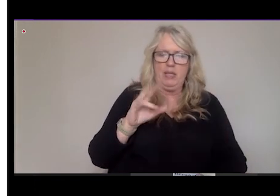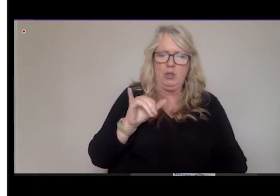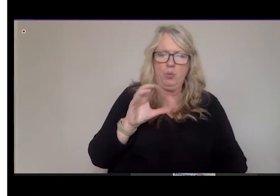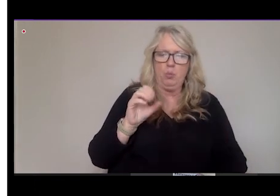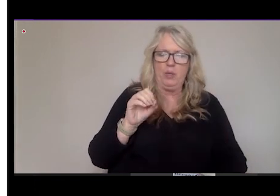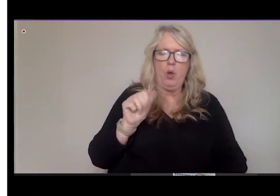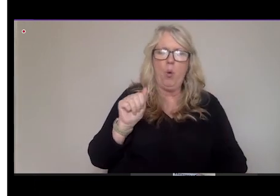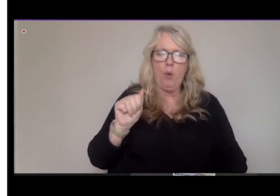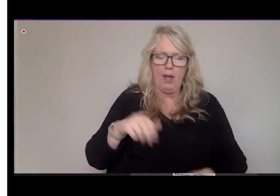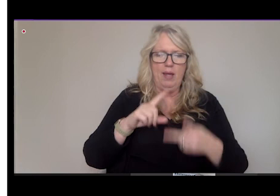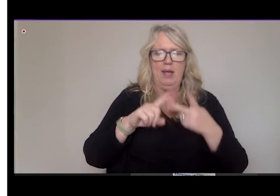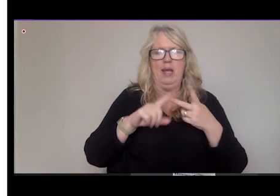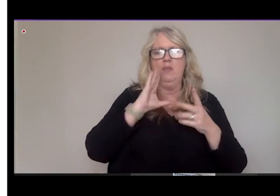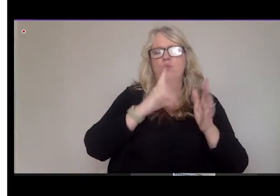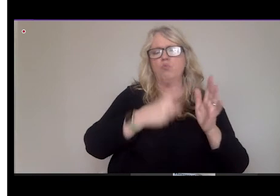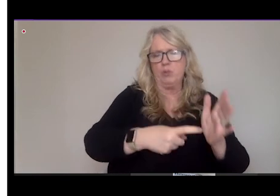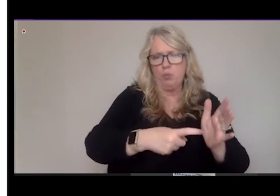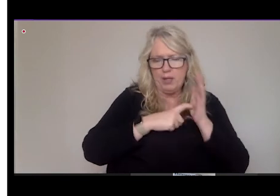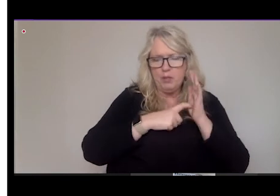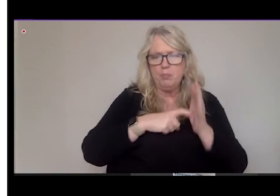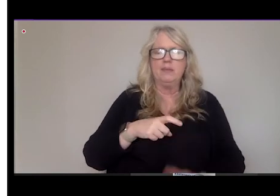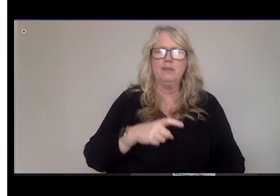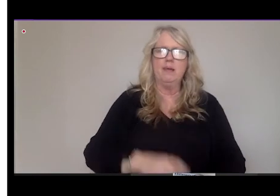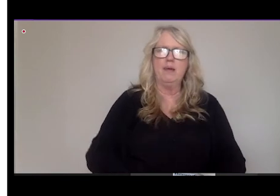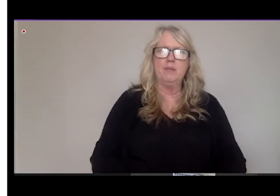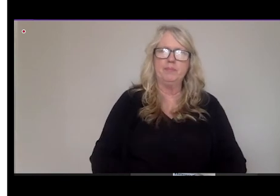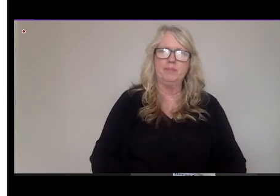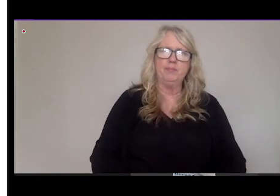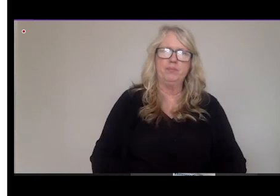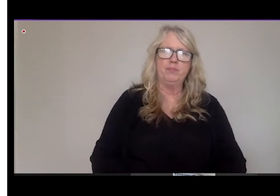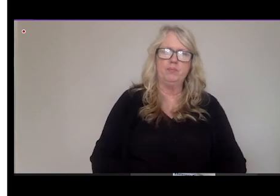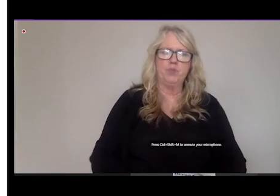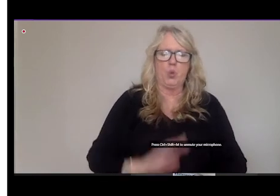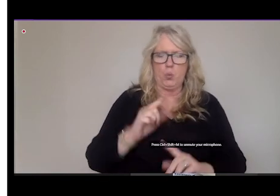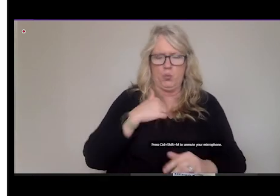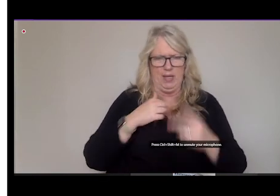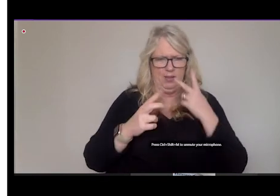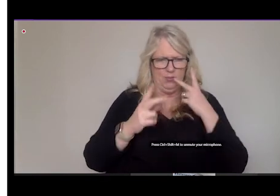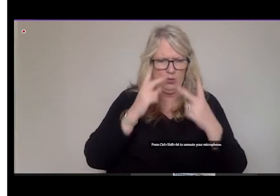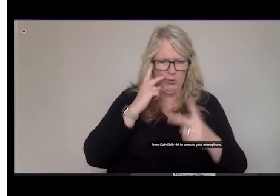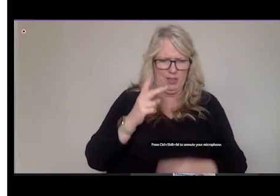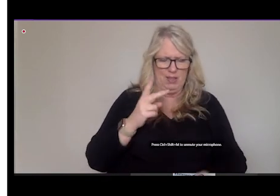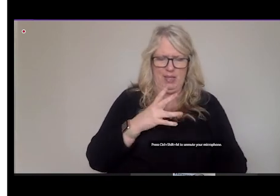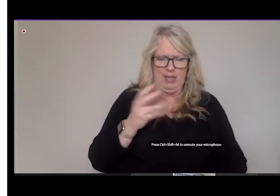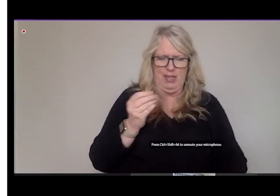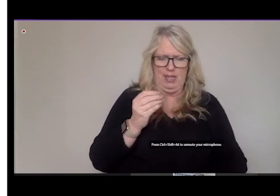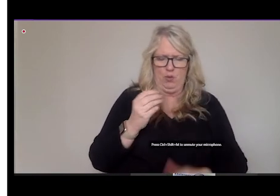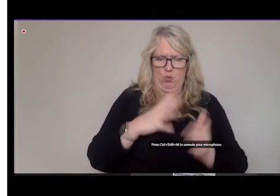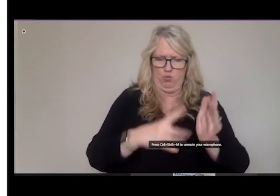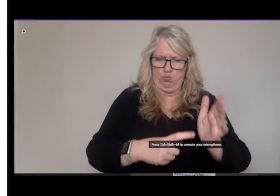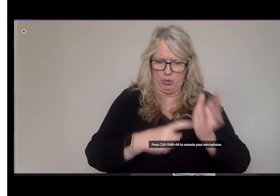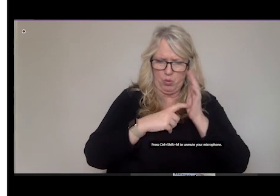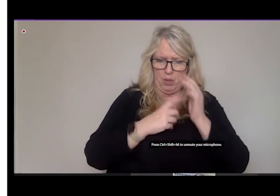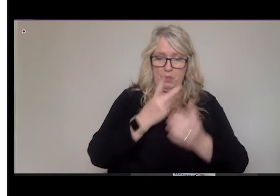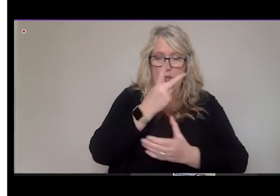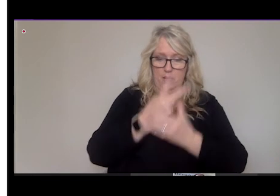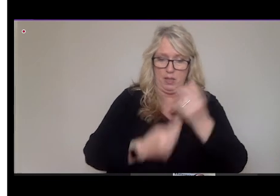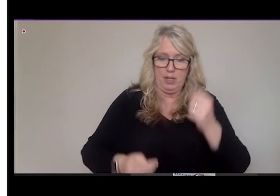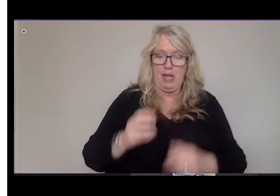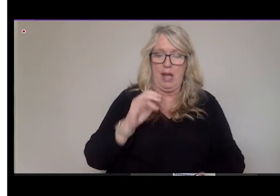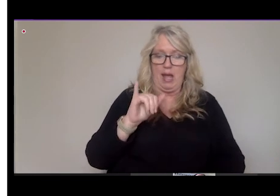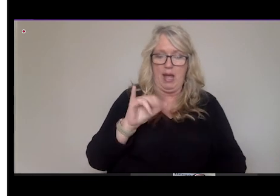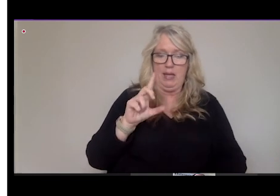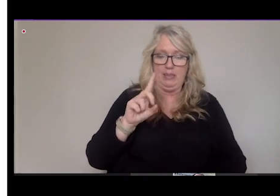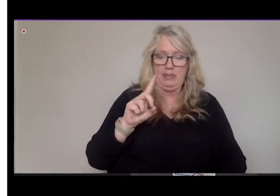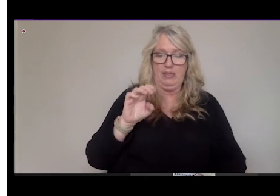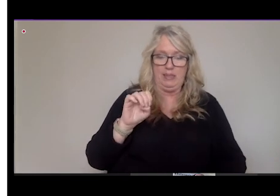the WIOA requirement. And when I look at those